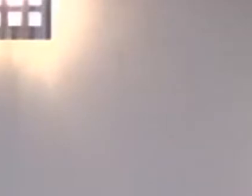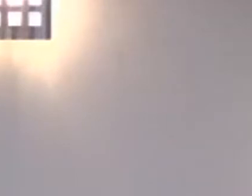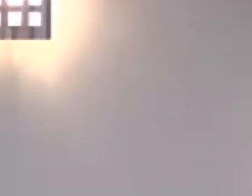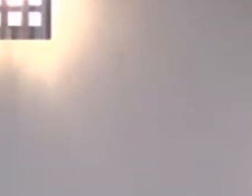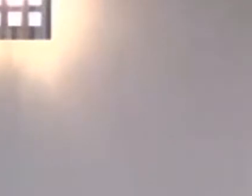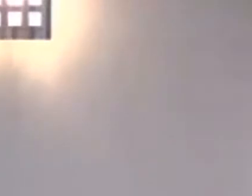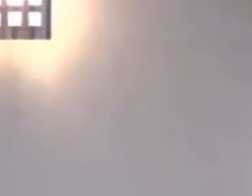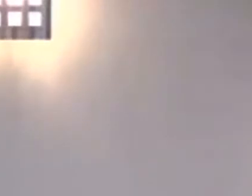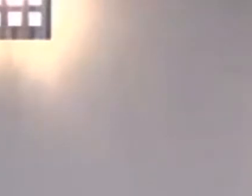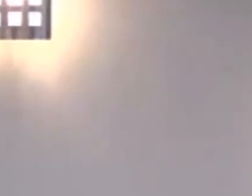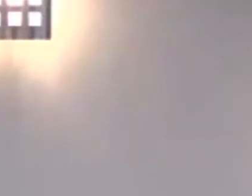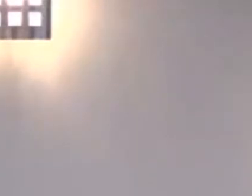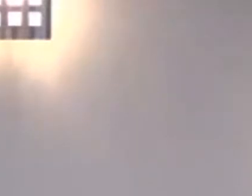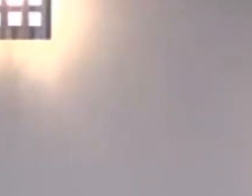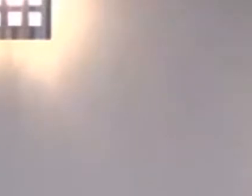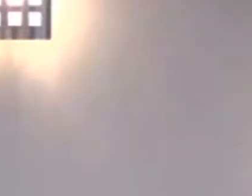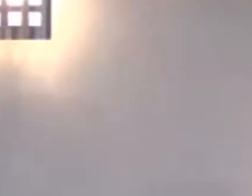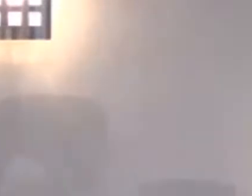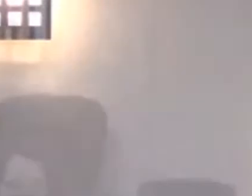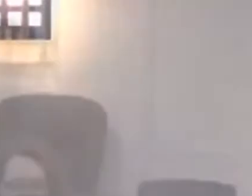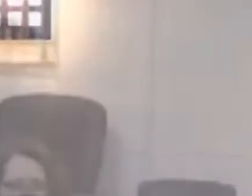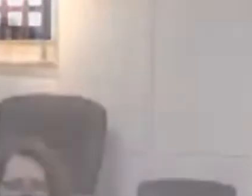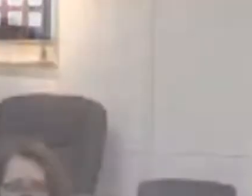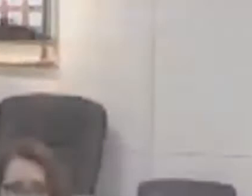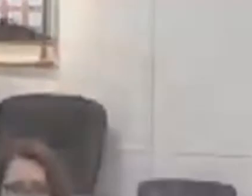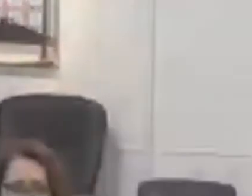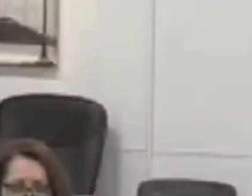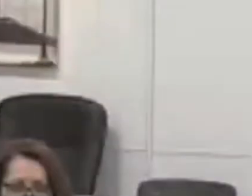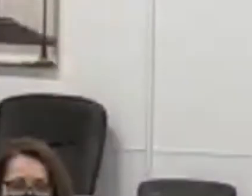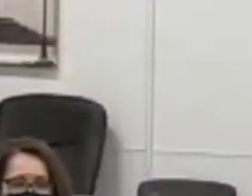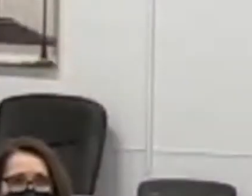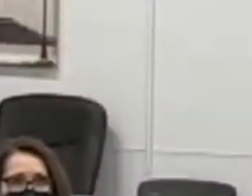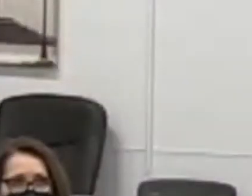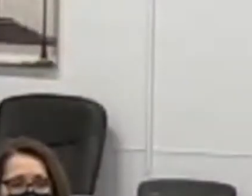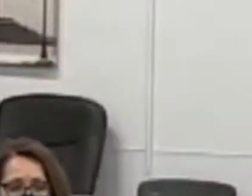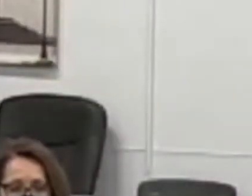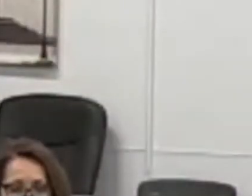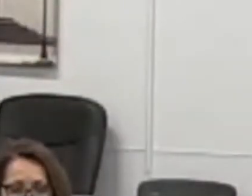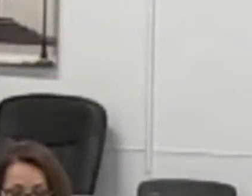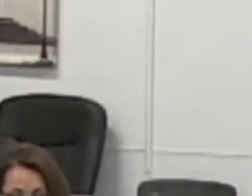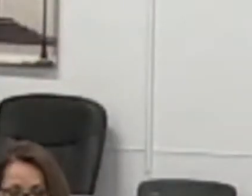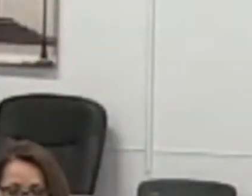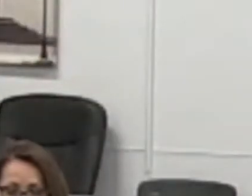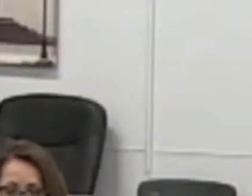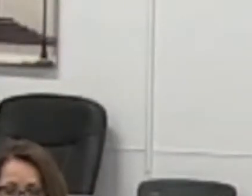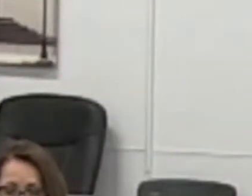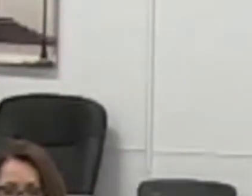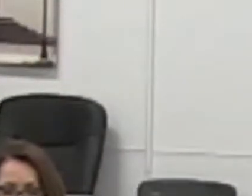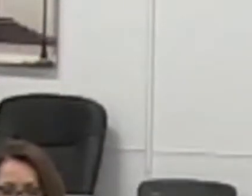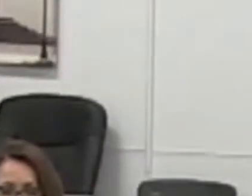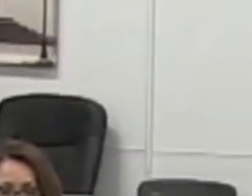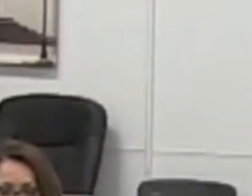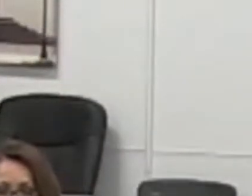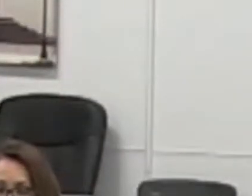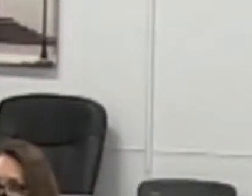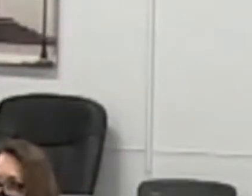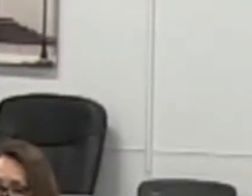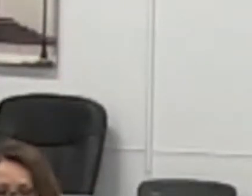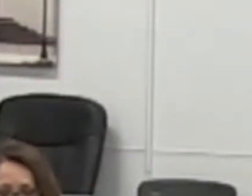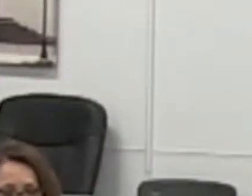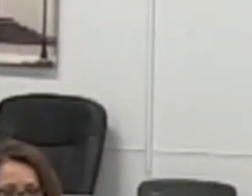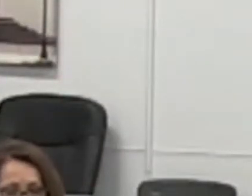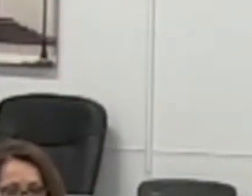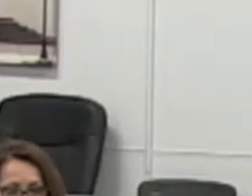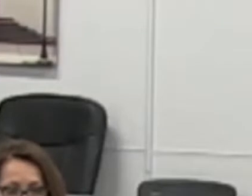report. Thank you, Board President Ford. Good afternoon, board members, cabinet, staff, and public joining us